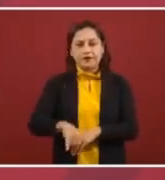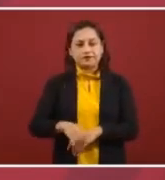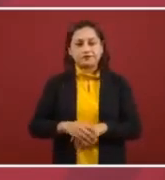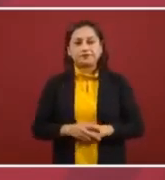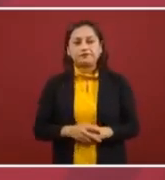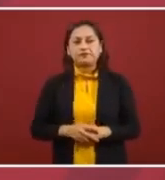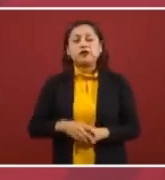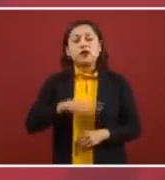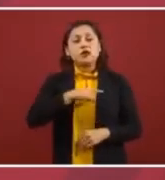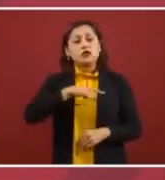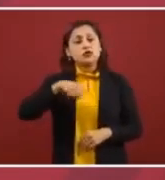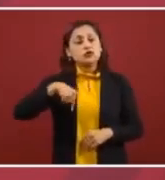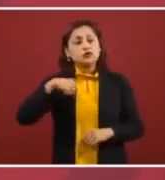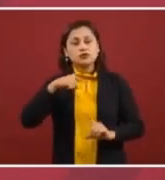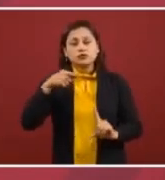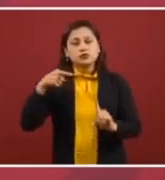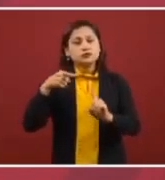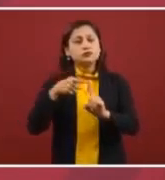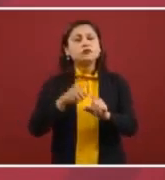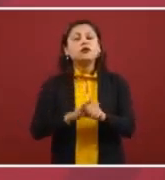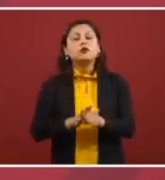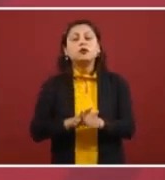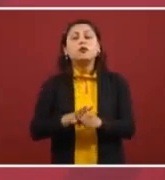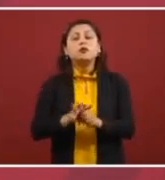What is important to us is life.